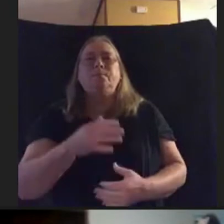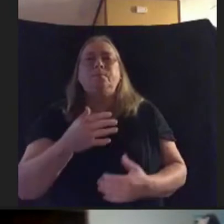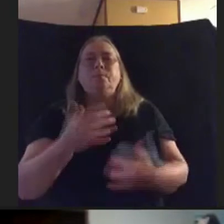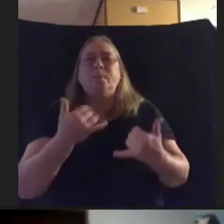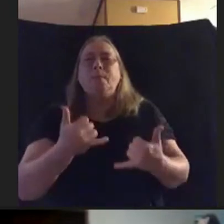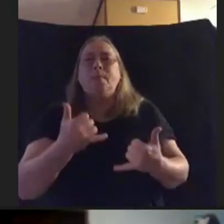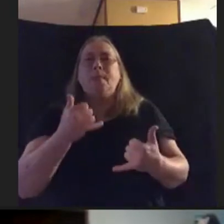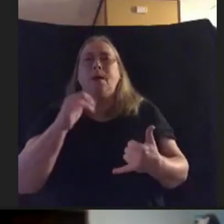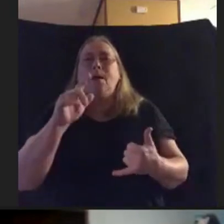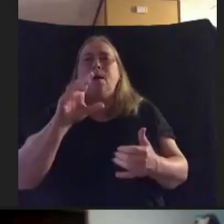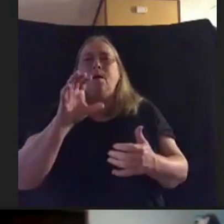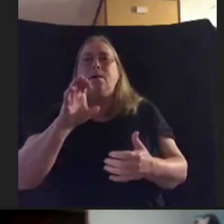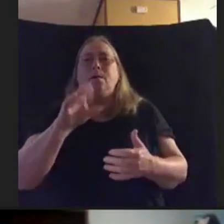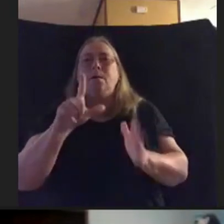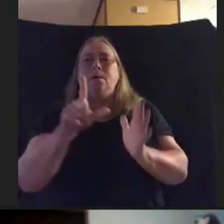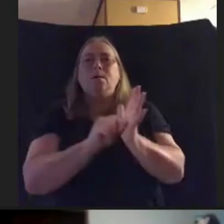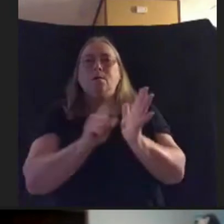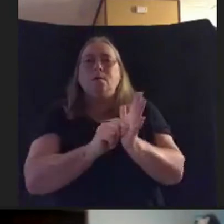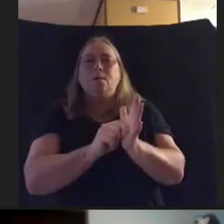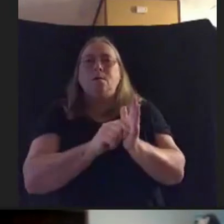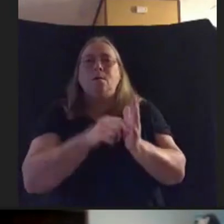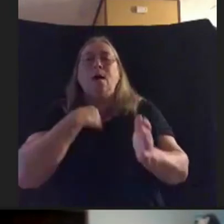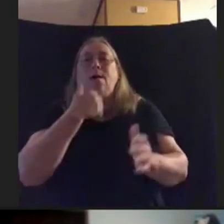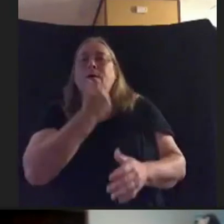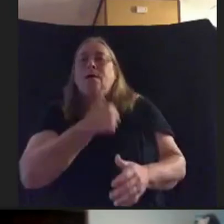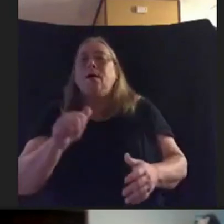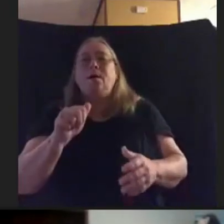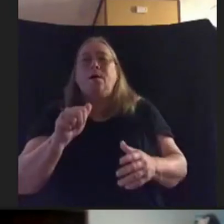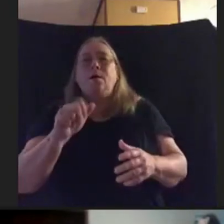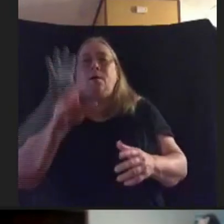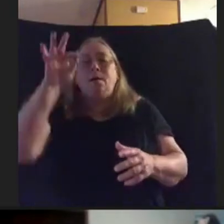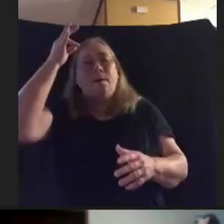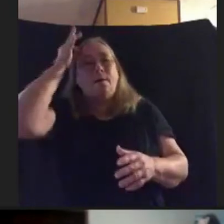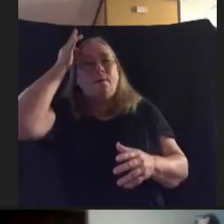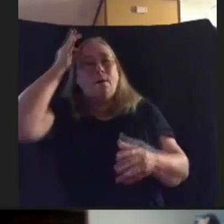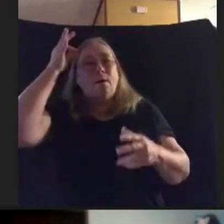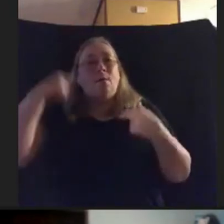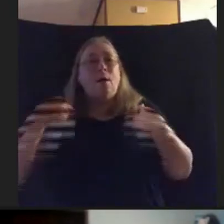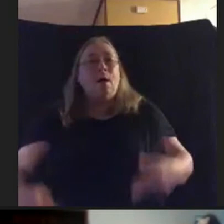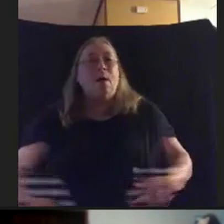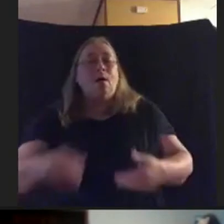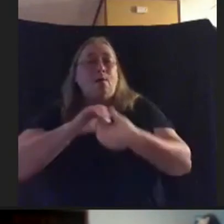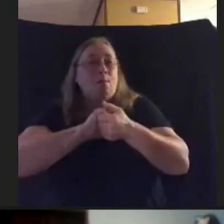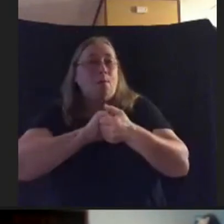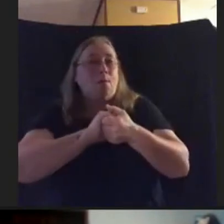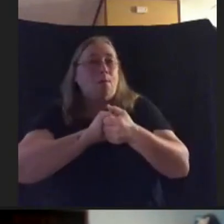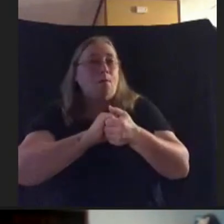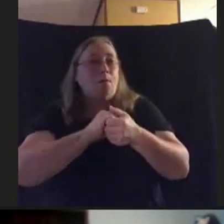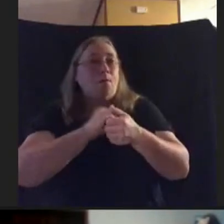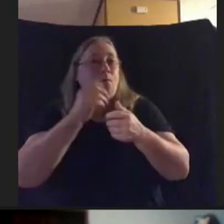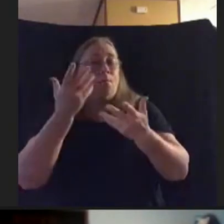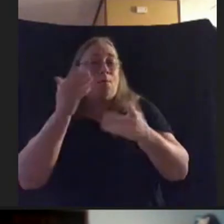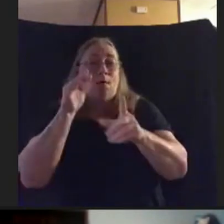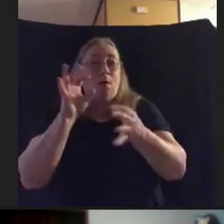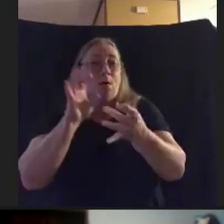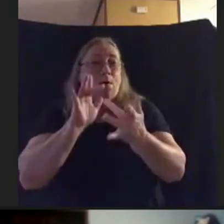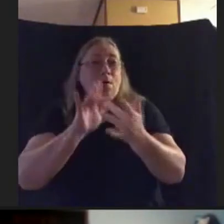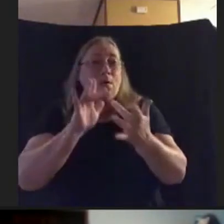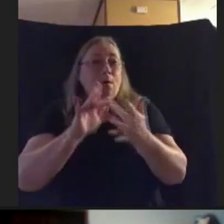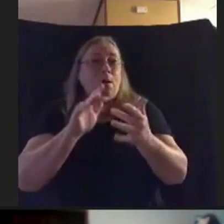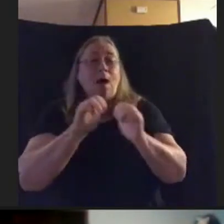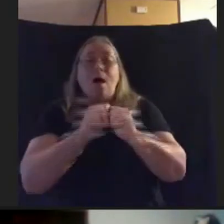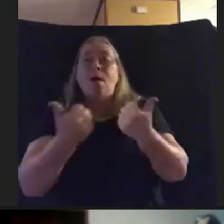Clarion Ledger. Have any federal health partners reached out to give any indication on how the new executive orders signed